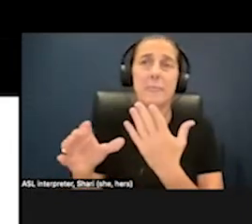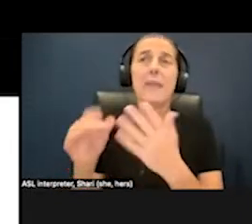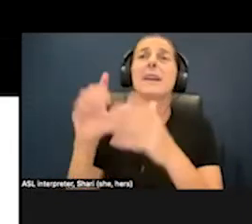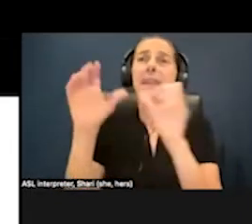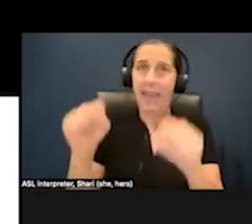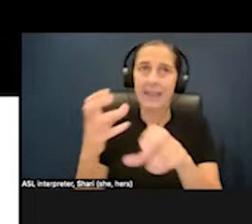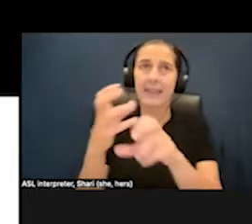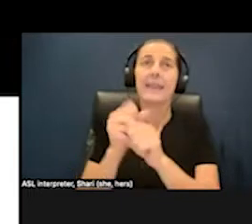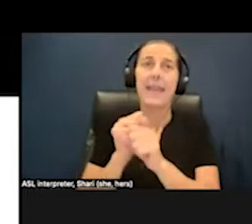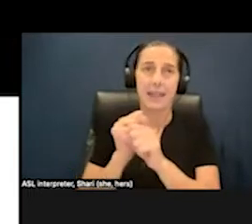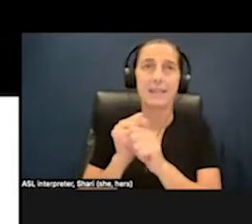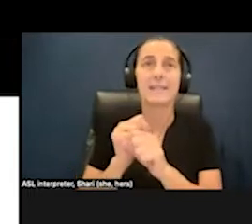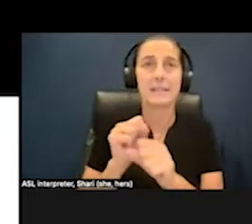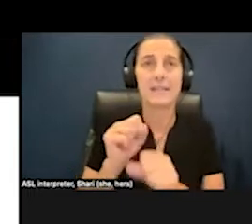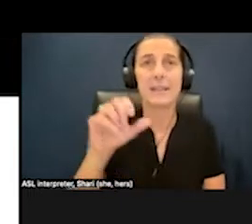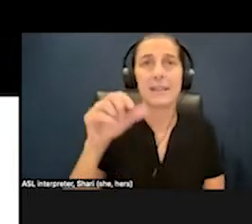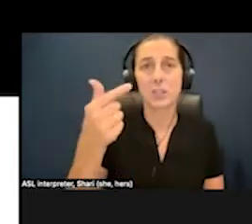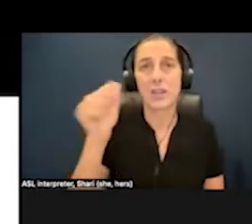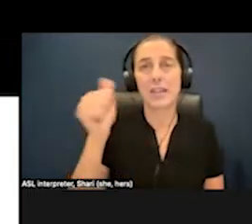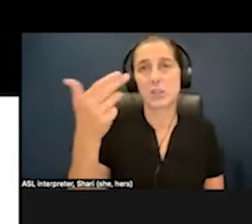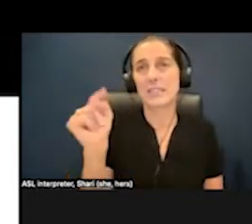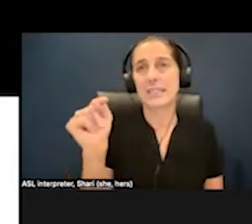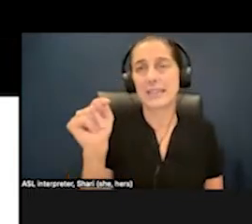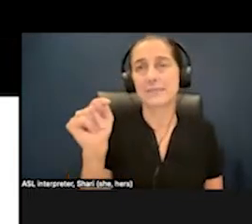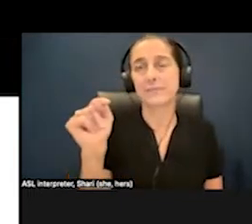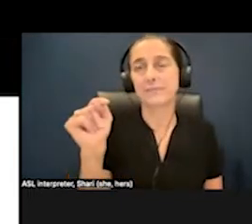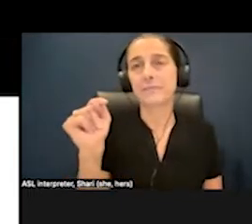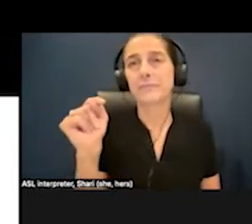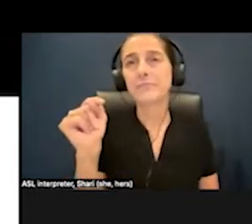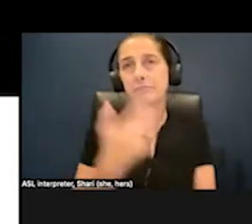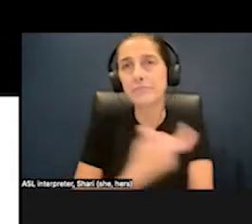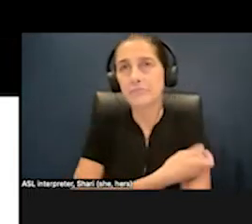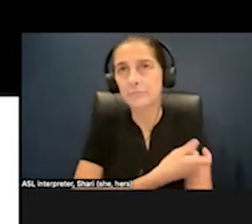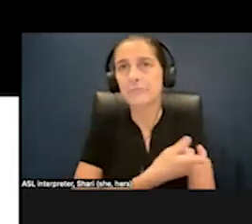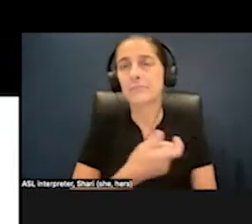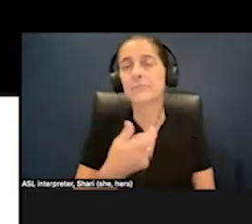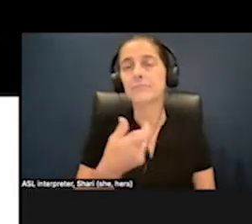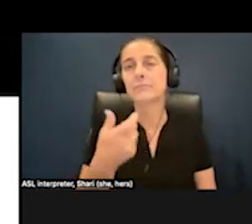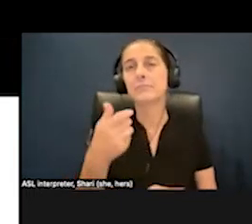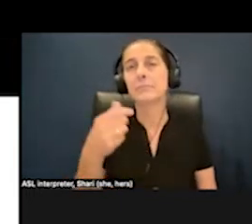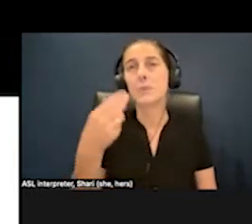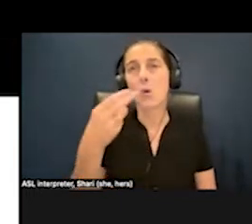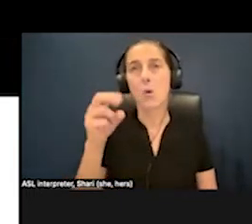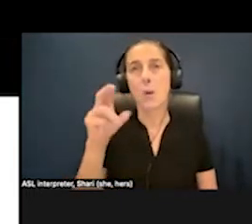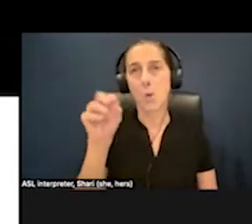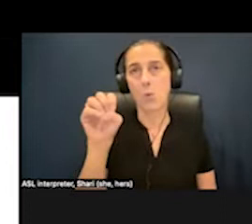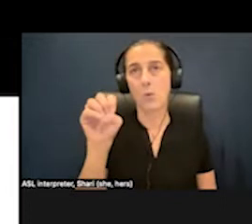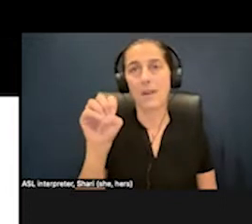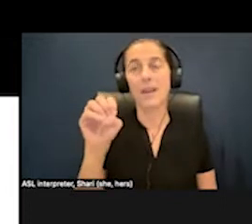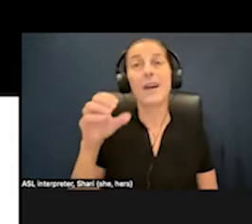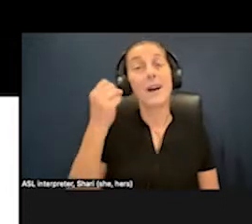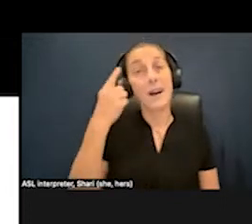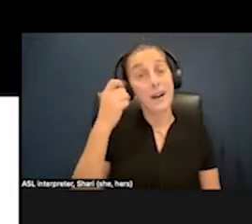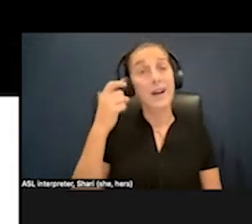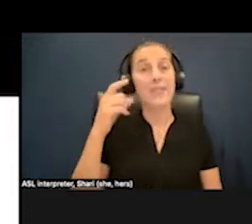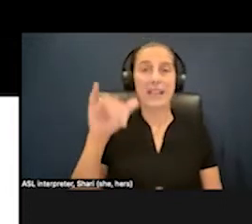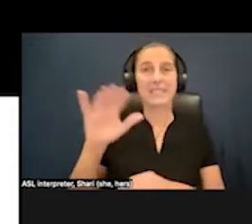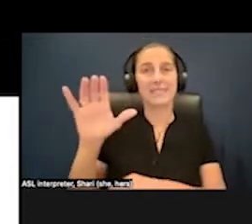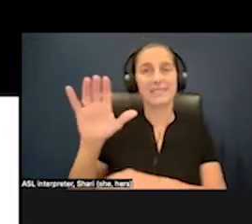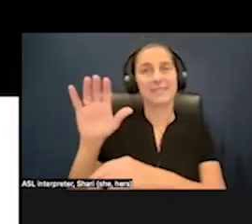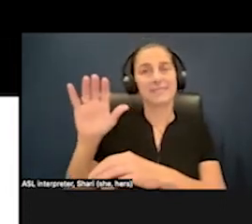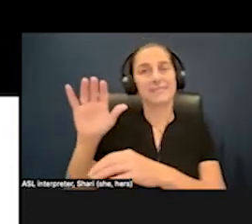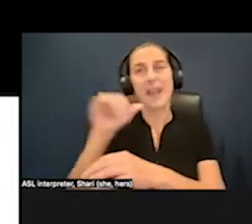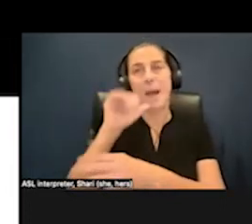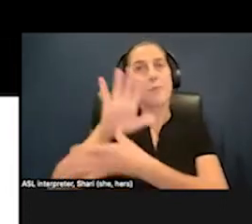not a primary care provider. So then also, I would recommend finding gender affirming primary care somewhere else